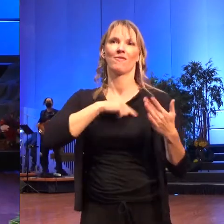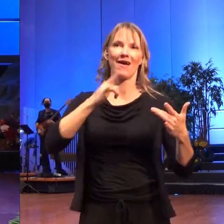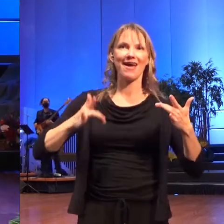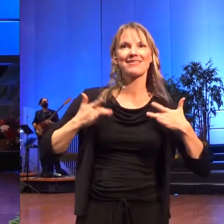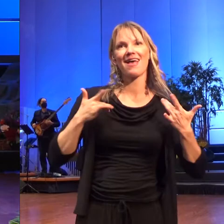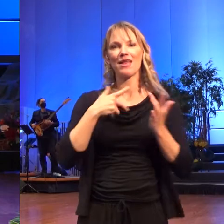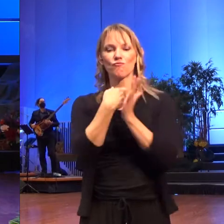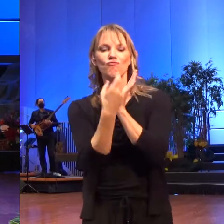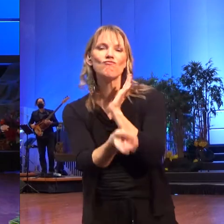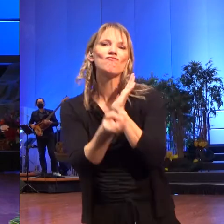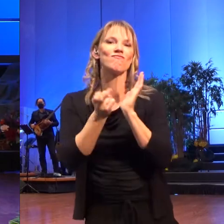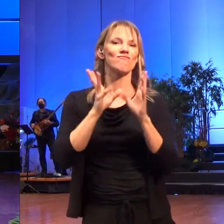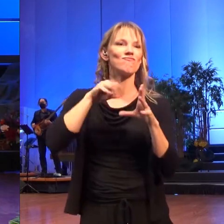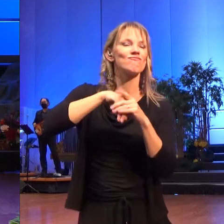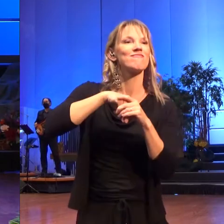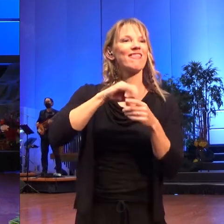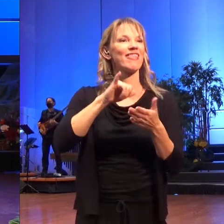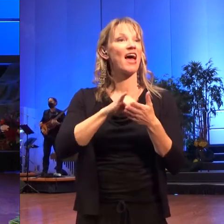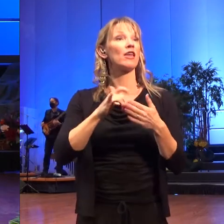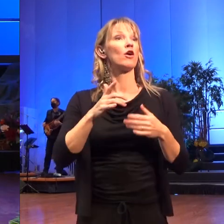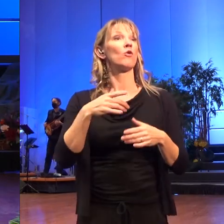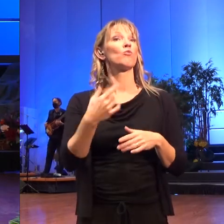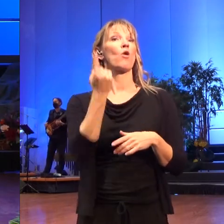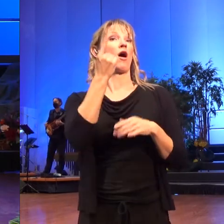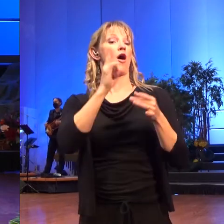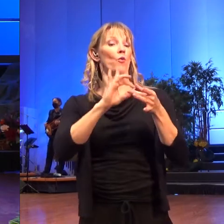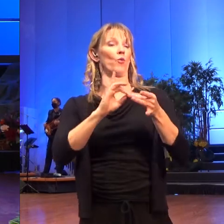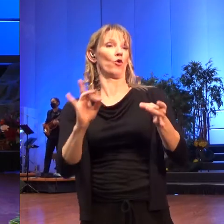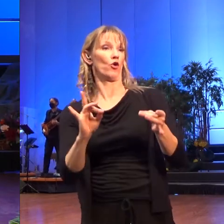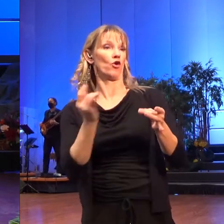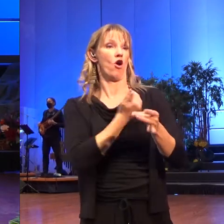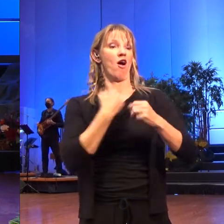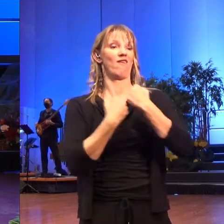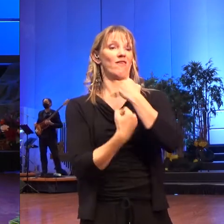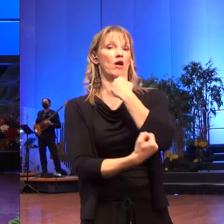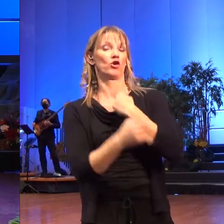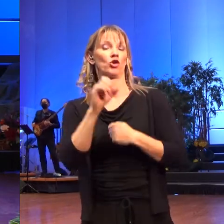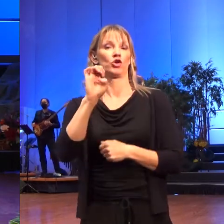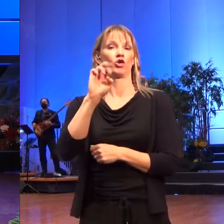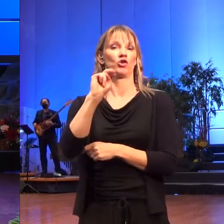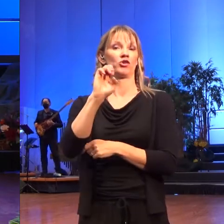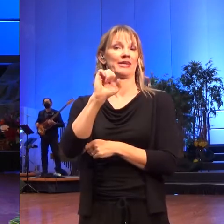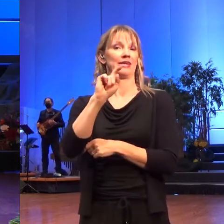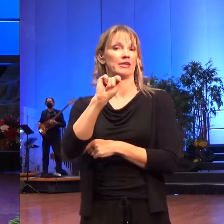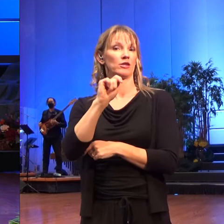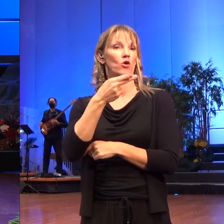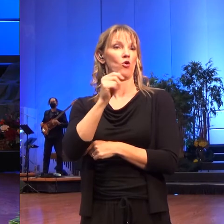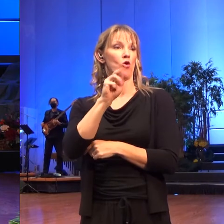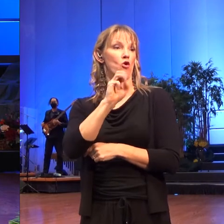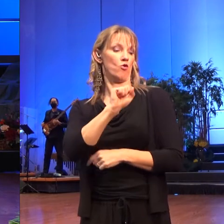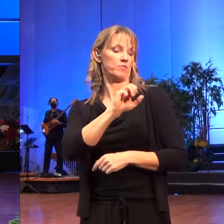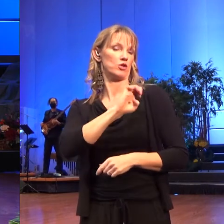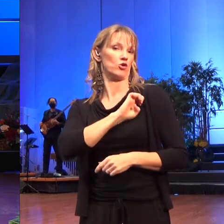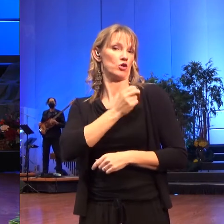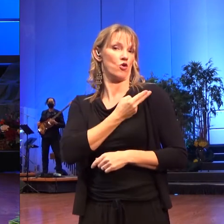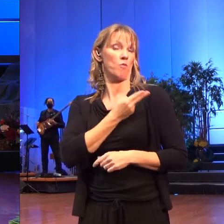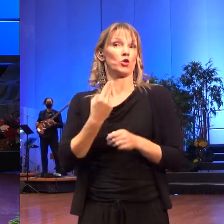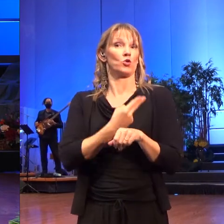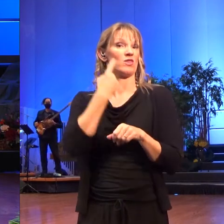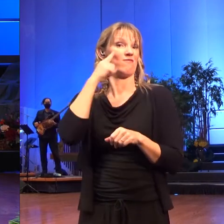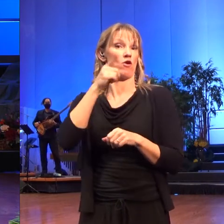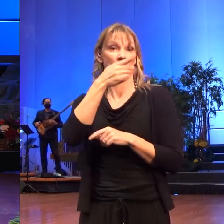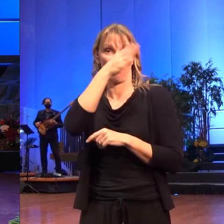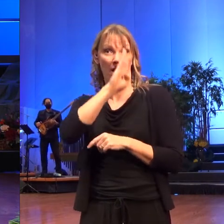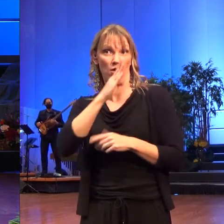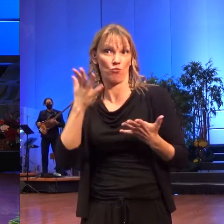with that. You know, one of the words that our founder, Ernest Holmes, liked to use for God was